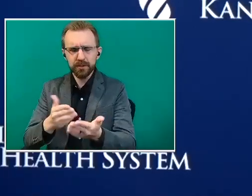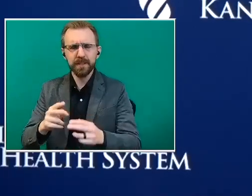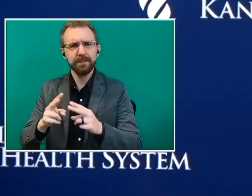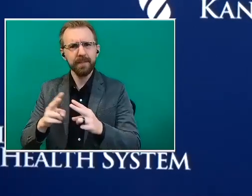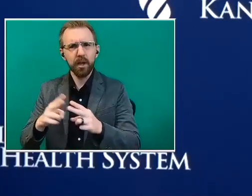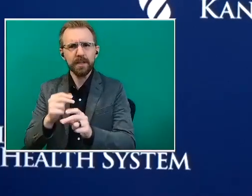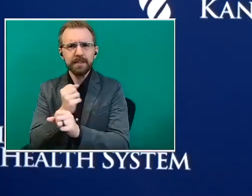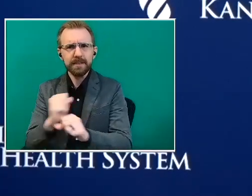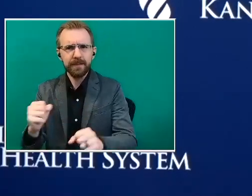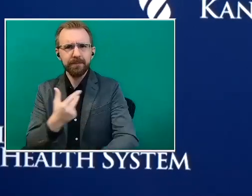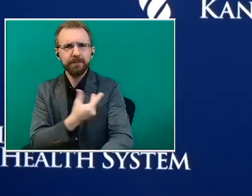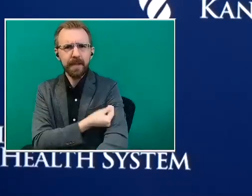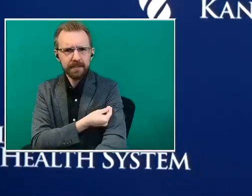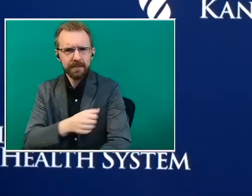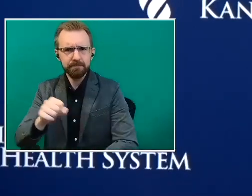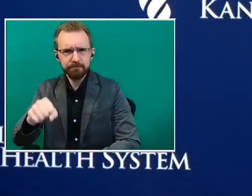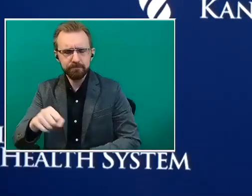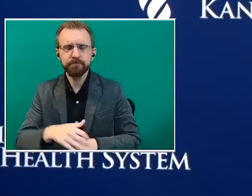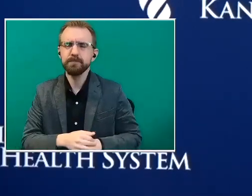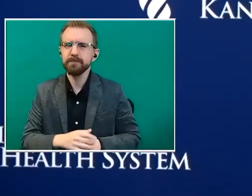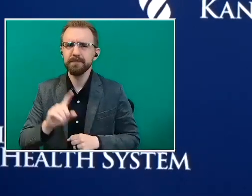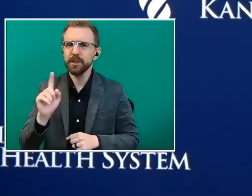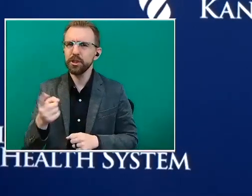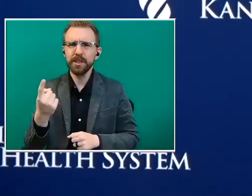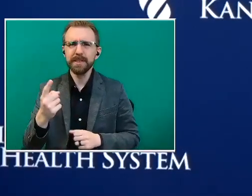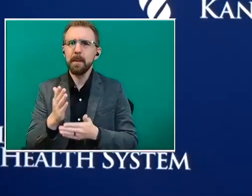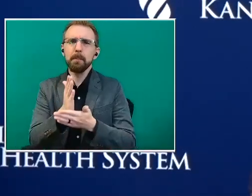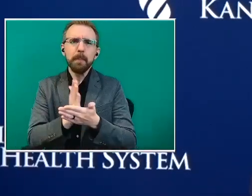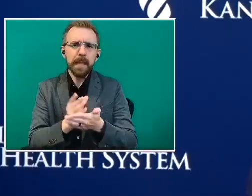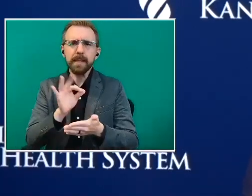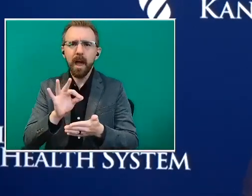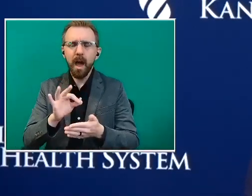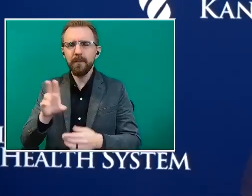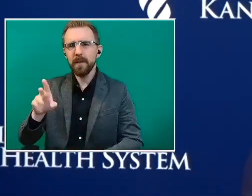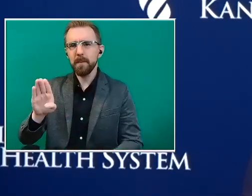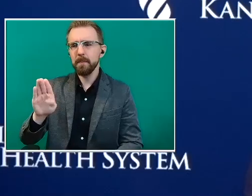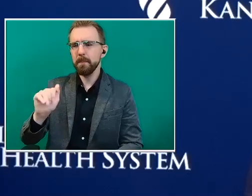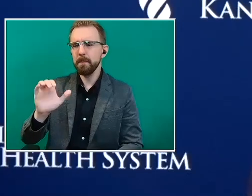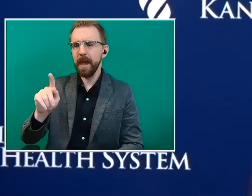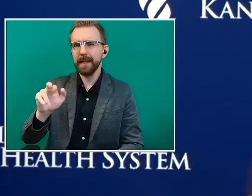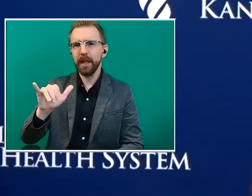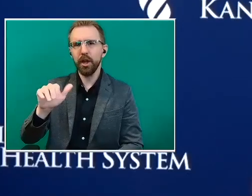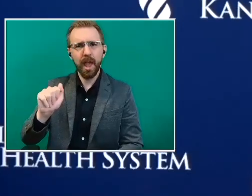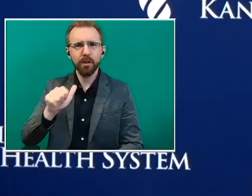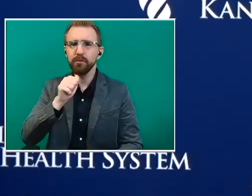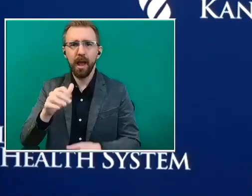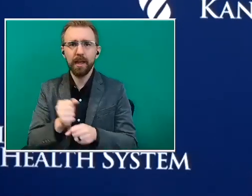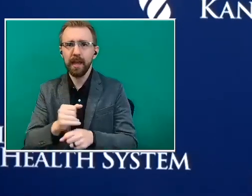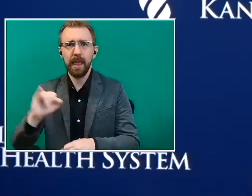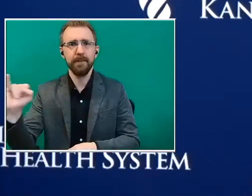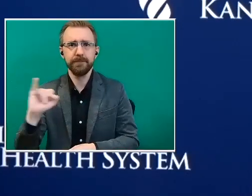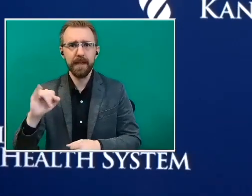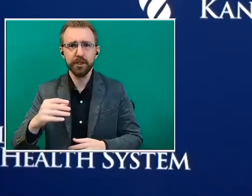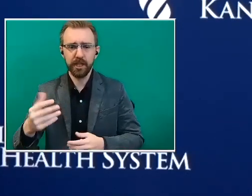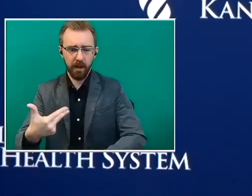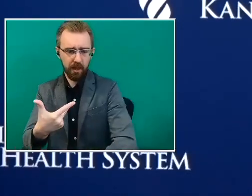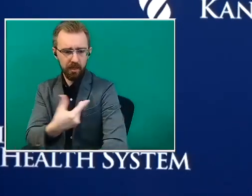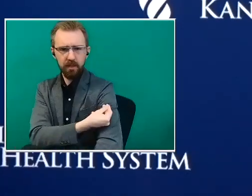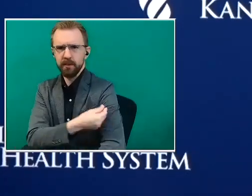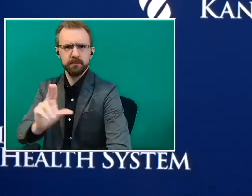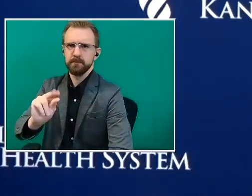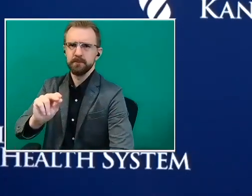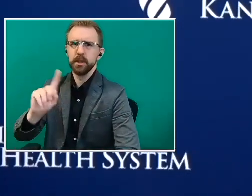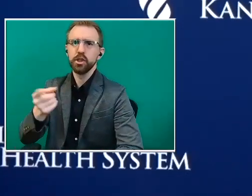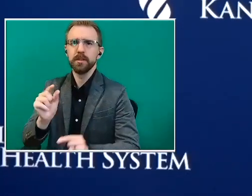vaccine. It is just a piece of the bacteria, so you are not getting the infection from the bacteria. It does help protect